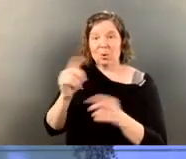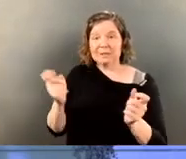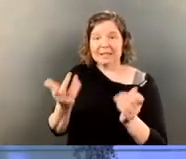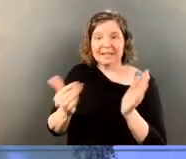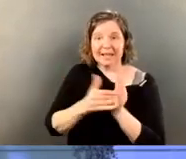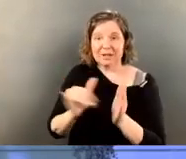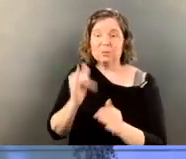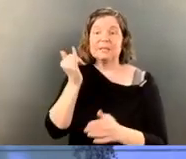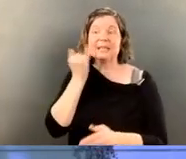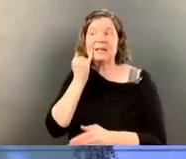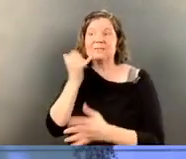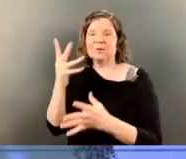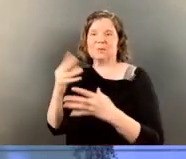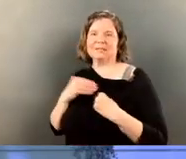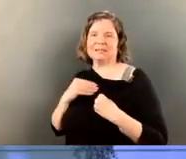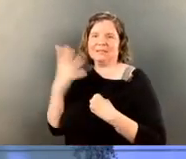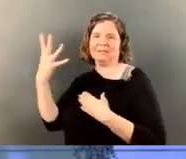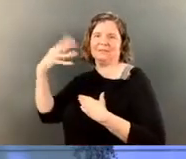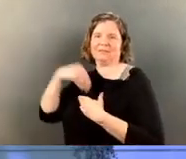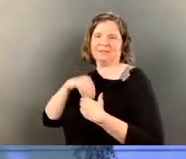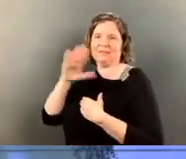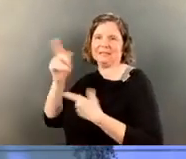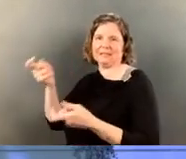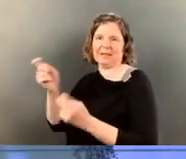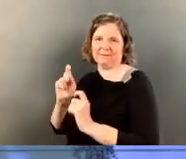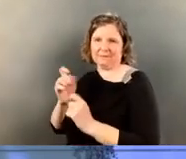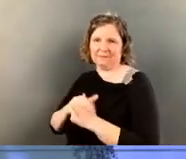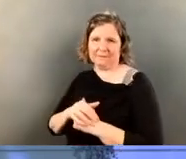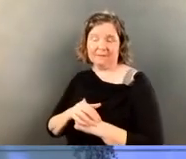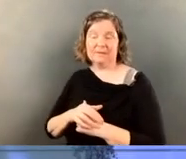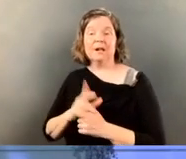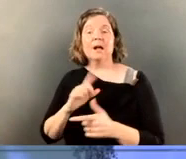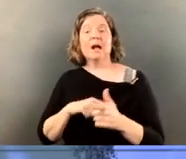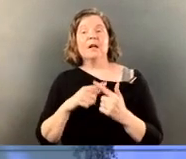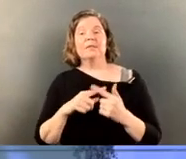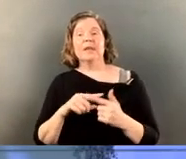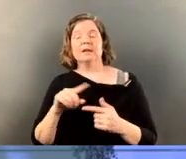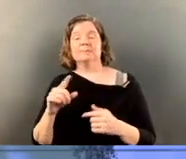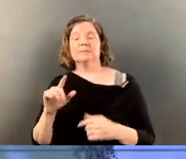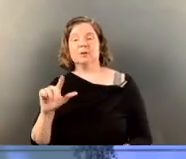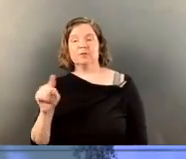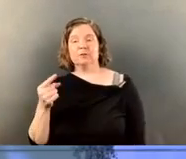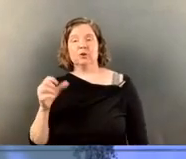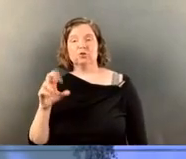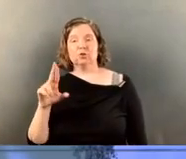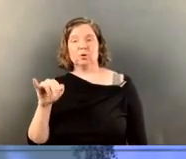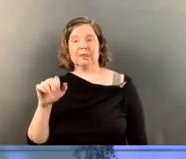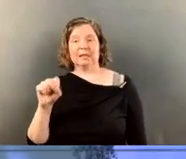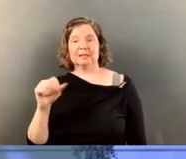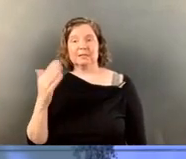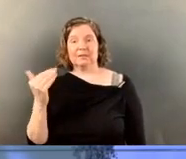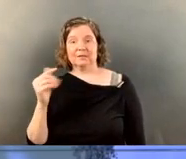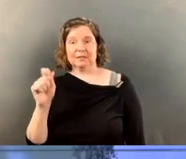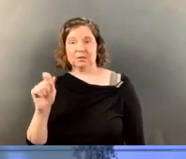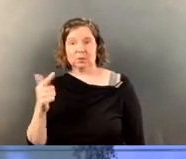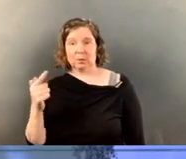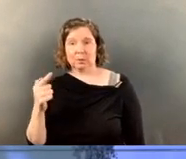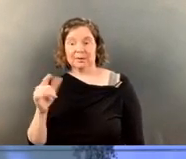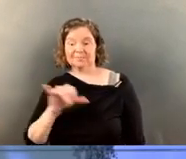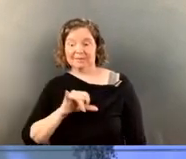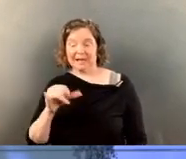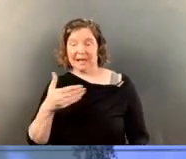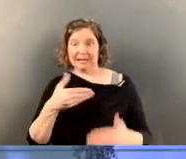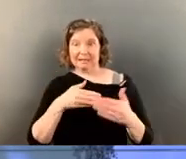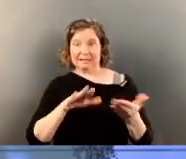again if you receive his gift. Once for all time. And then 1 Corinthians 15, 21 says, just as death came into the world